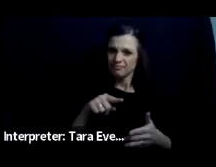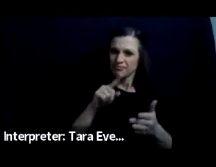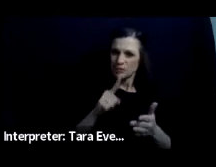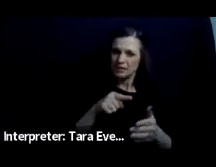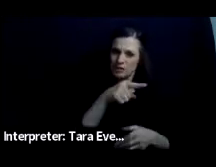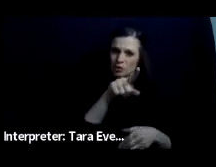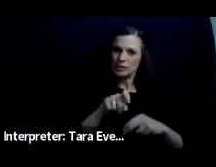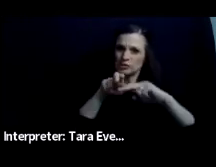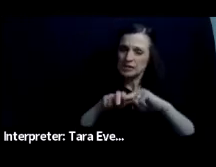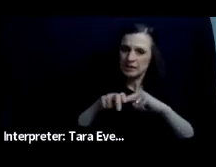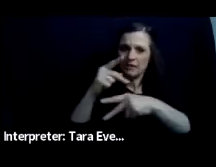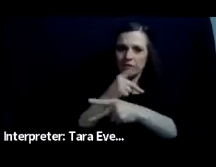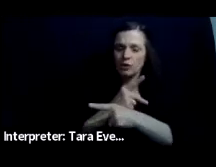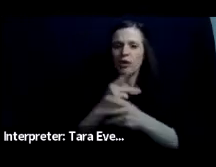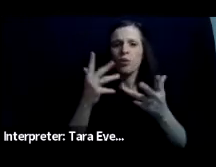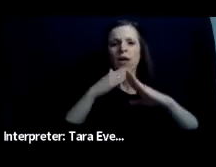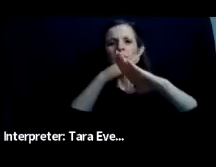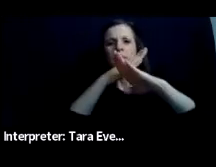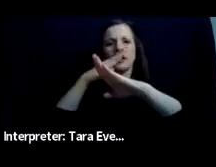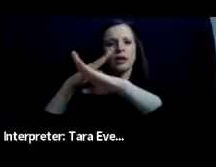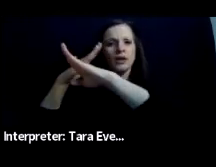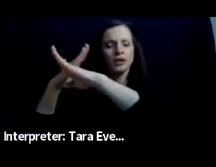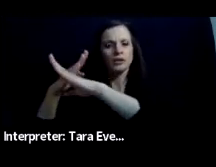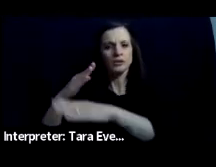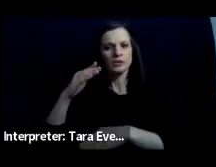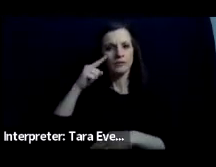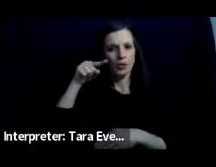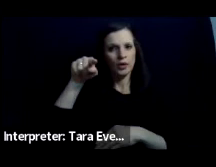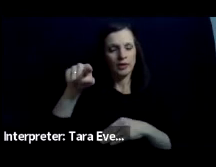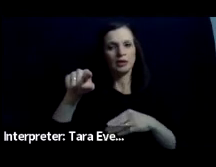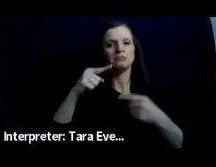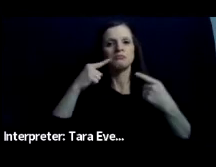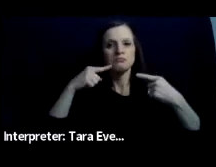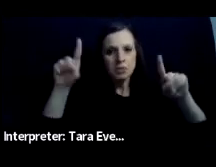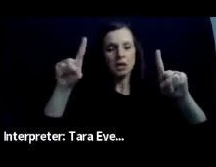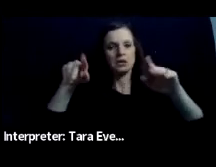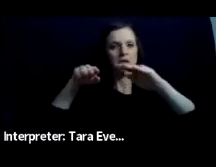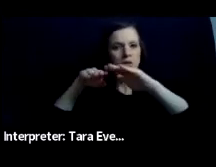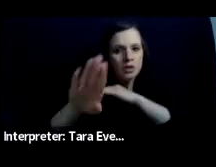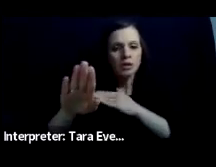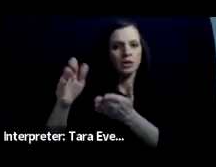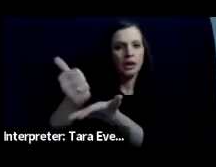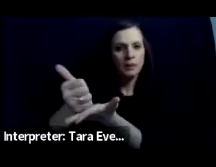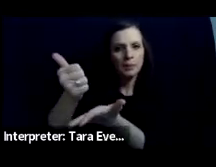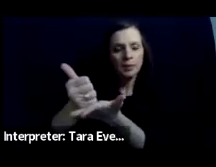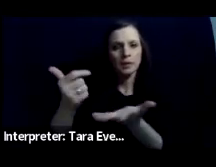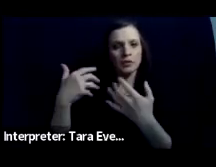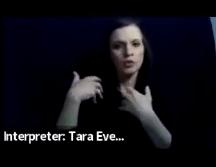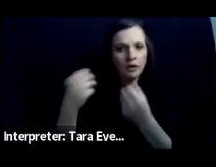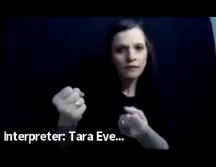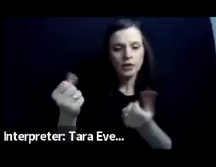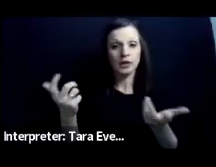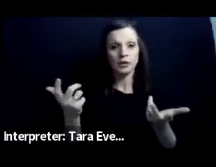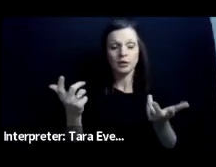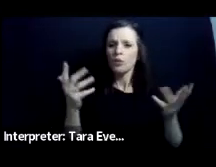what is it that are the barriers to that person getting into recovery. What are the barriers? What are the problems? And a lot of